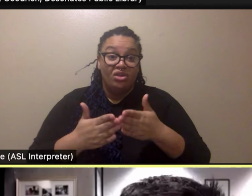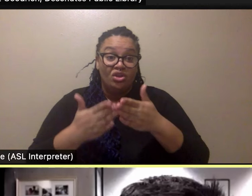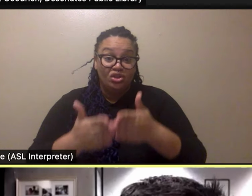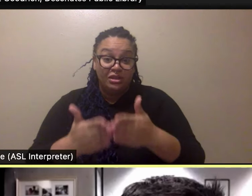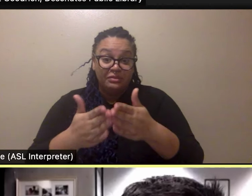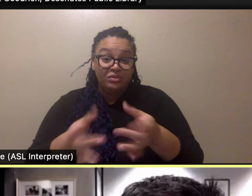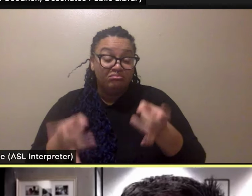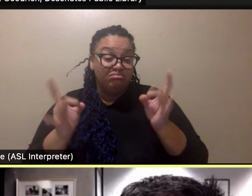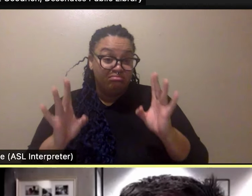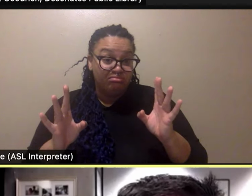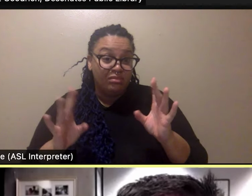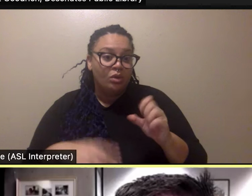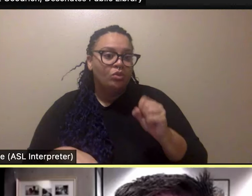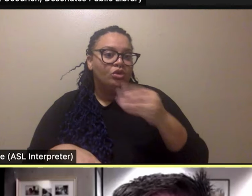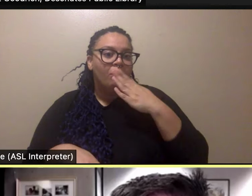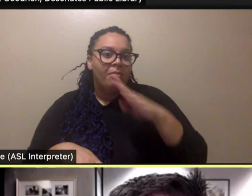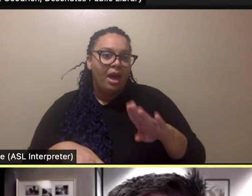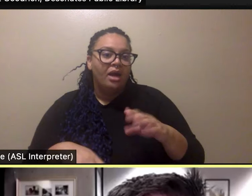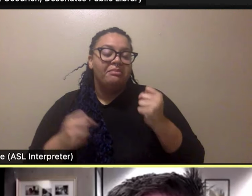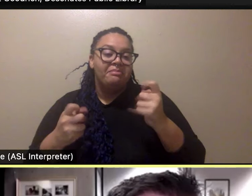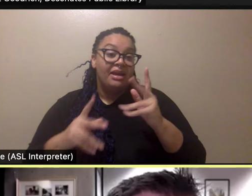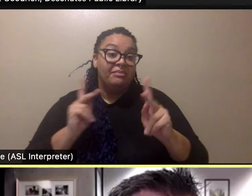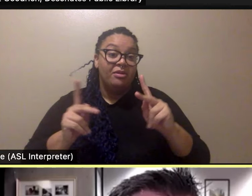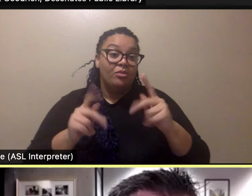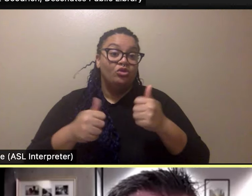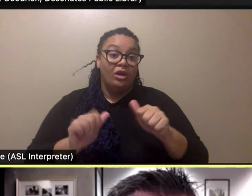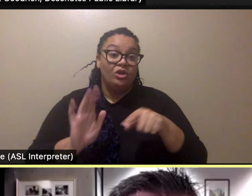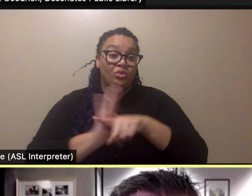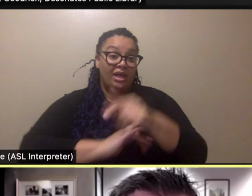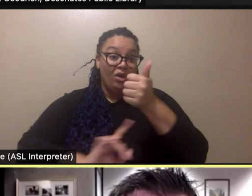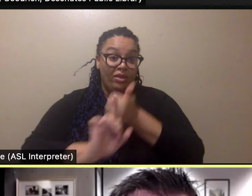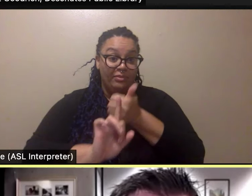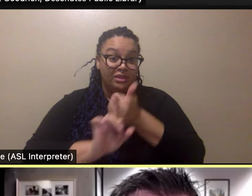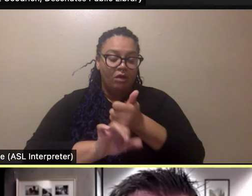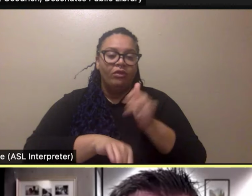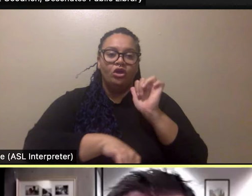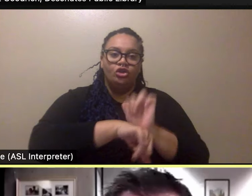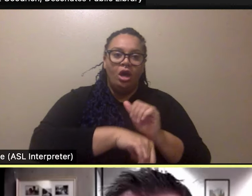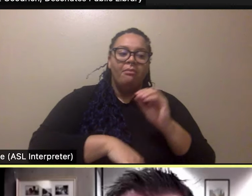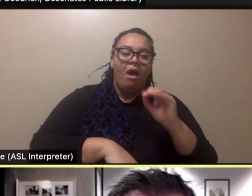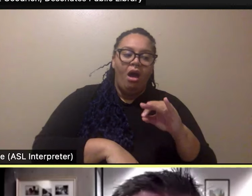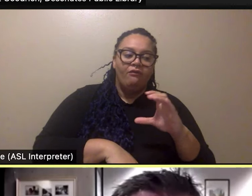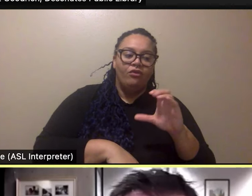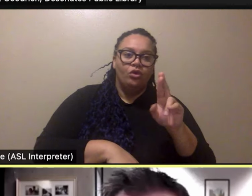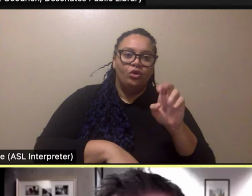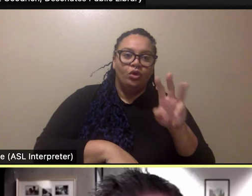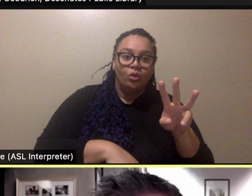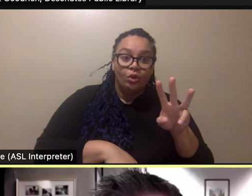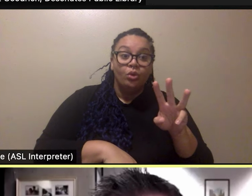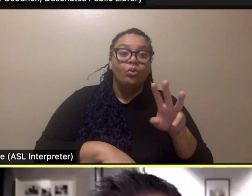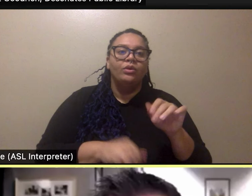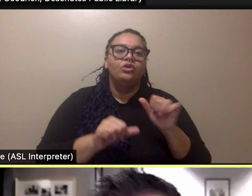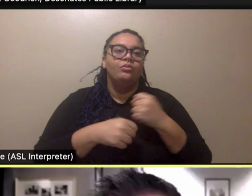So bad that some of the slaves would try to kill themselves. And a lot of the job was of the crew was to try to keep the suicides to a